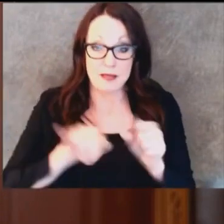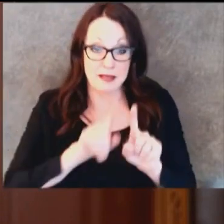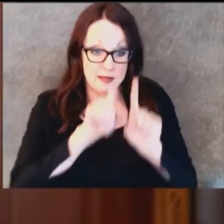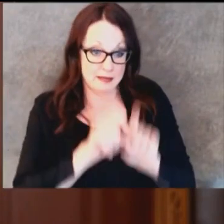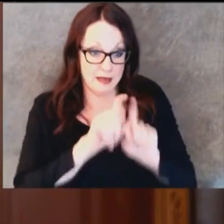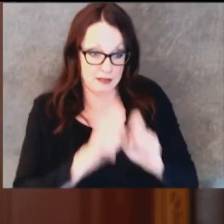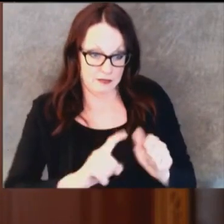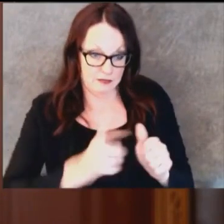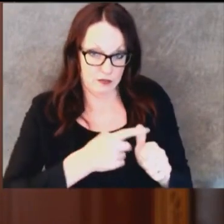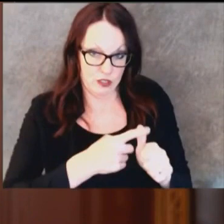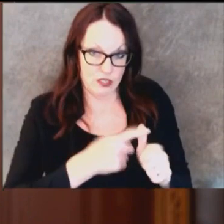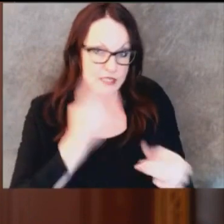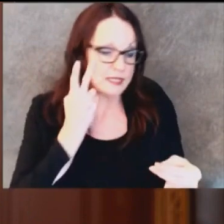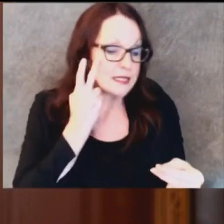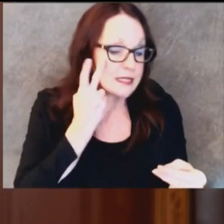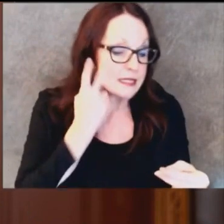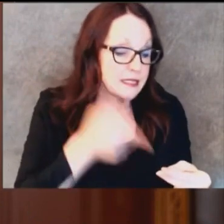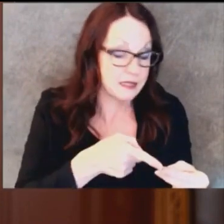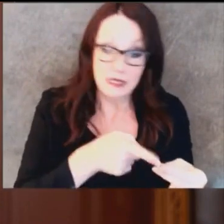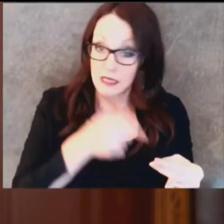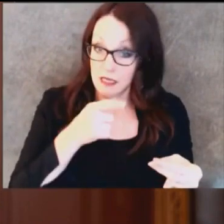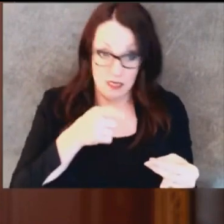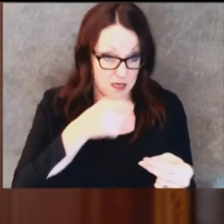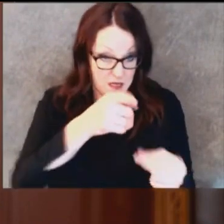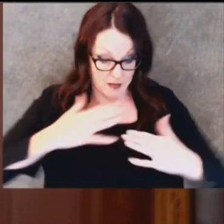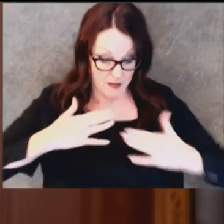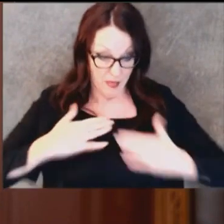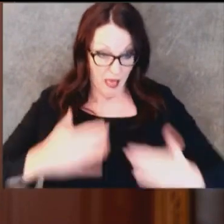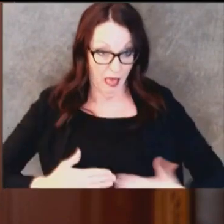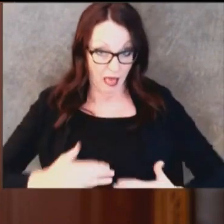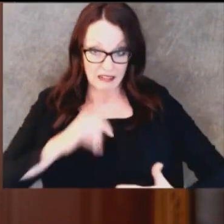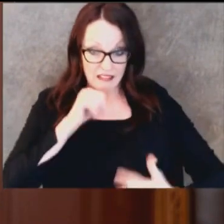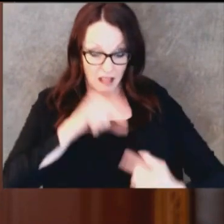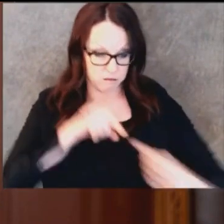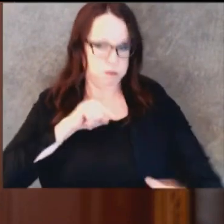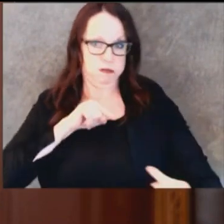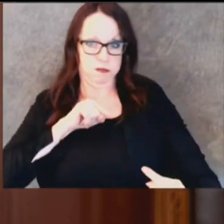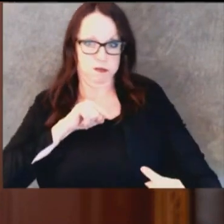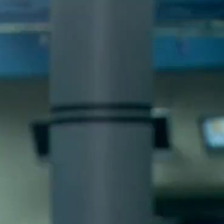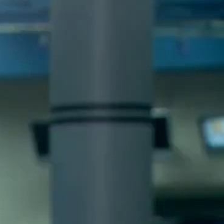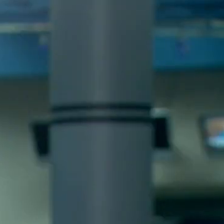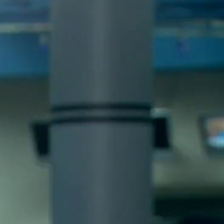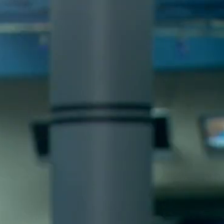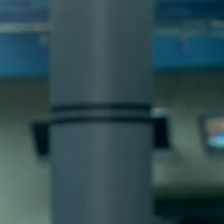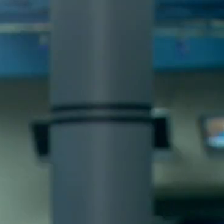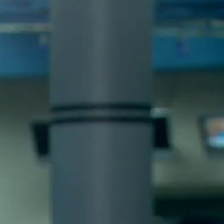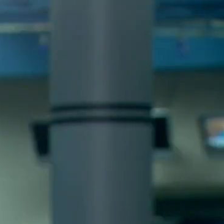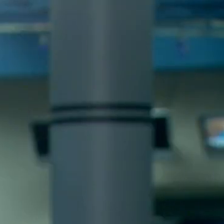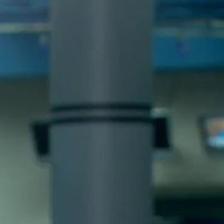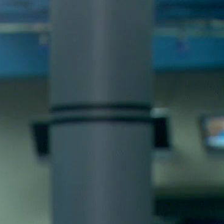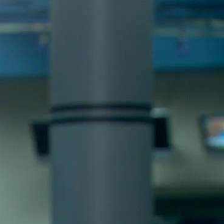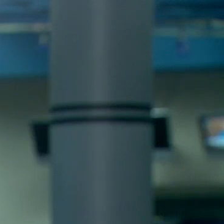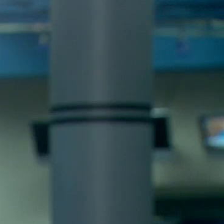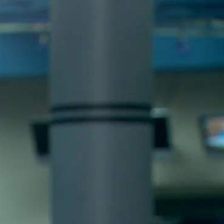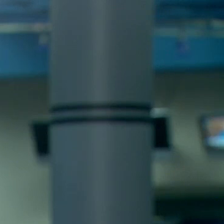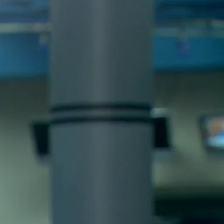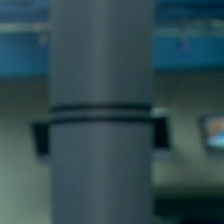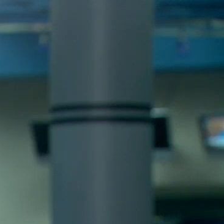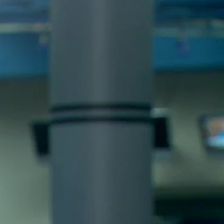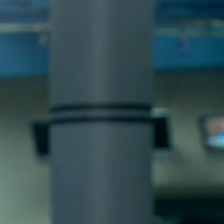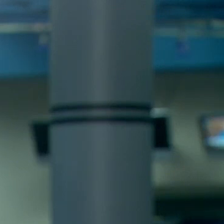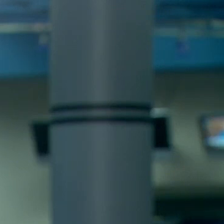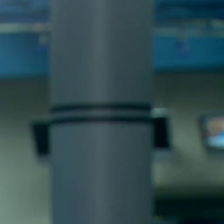things similarly that can really help a person who's ready to make a change. And the state says rather than making